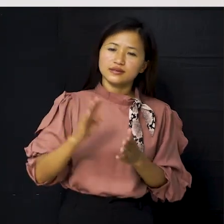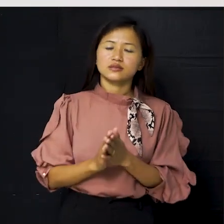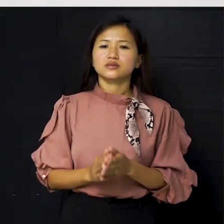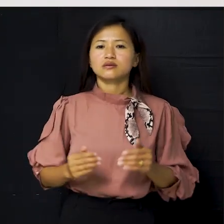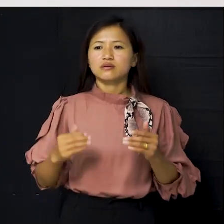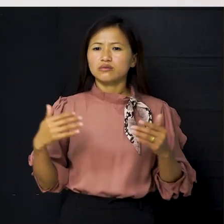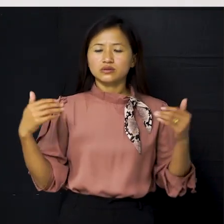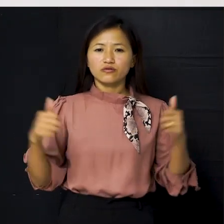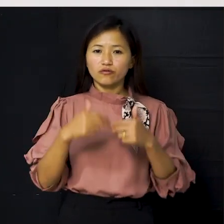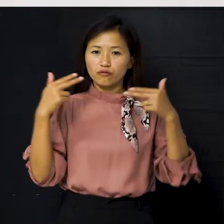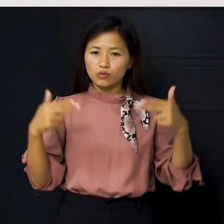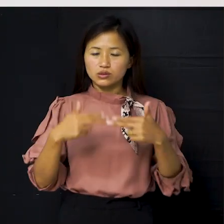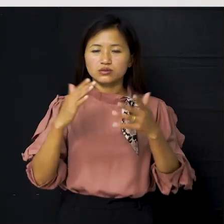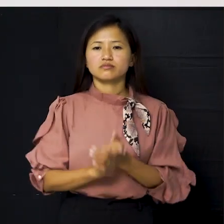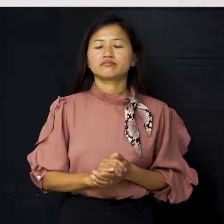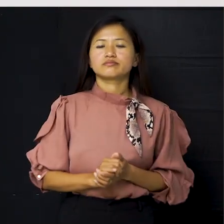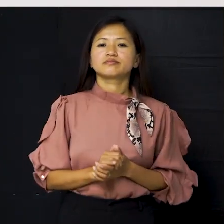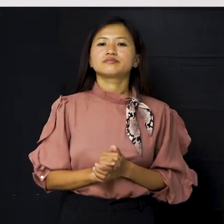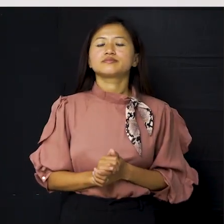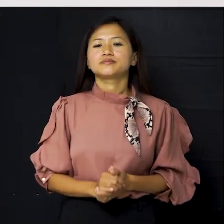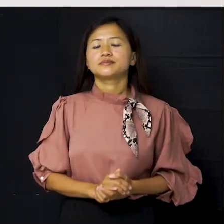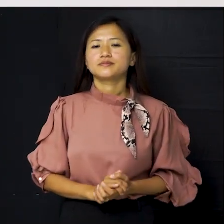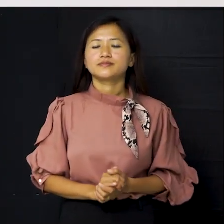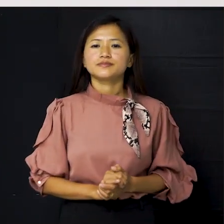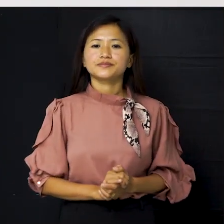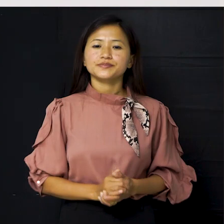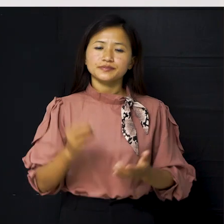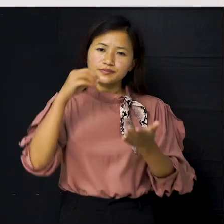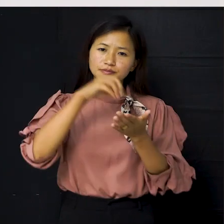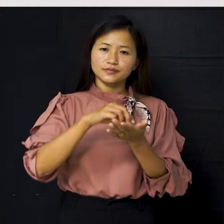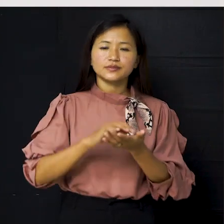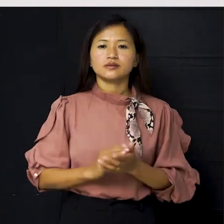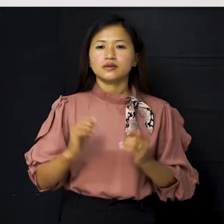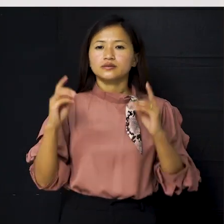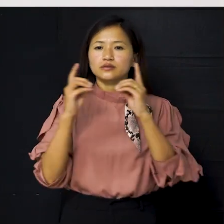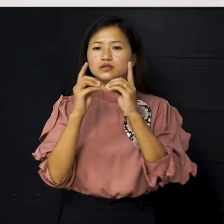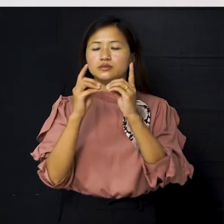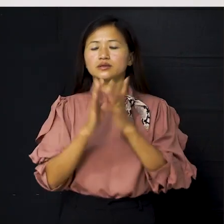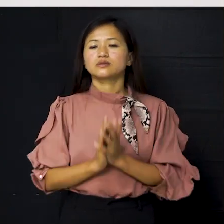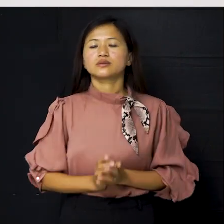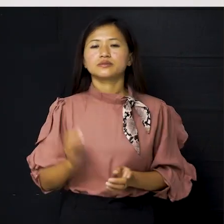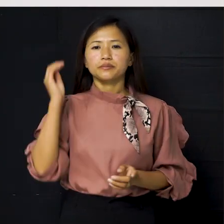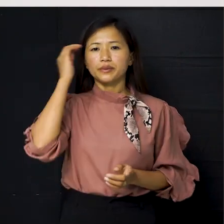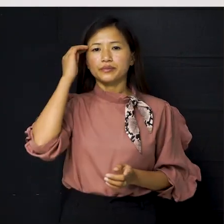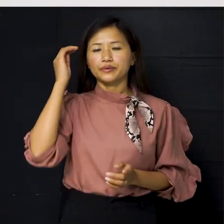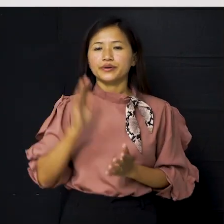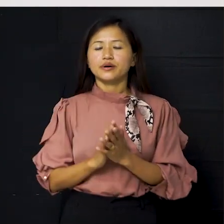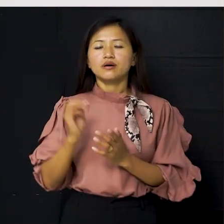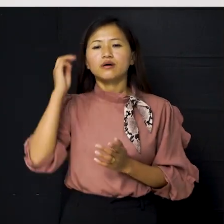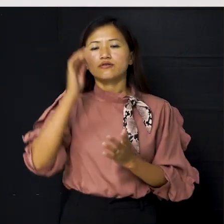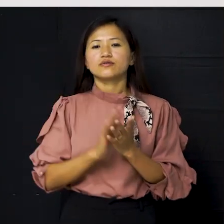wars, right? So um, as I mentioned, that the Taj Mahal was built in memory of his wife